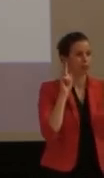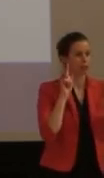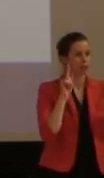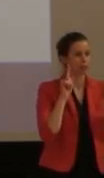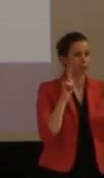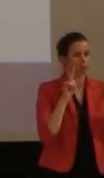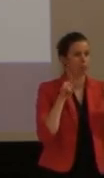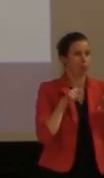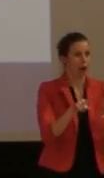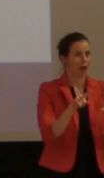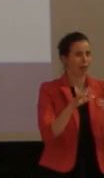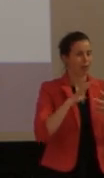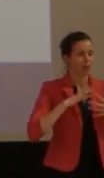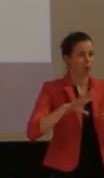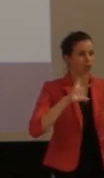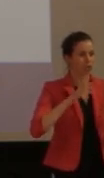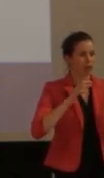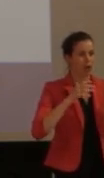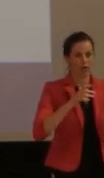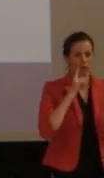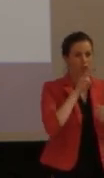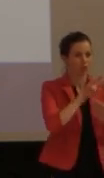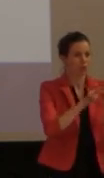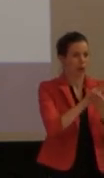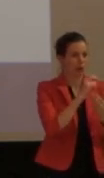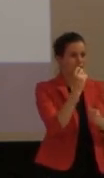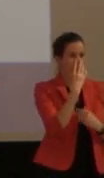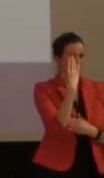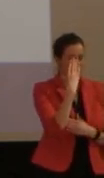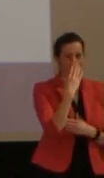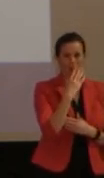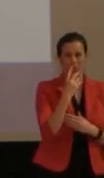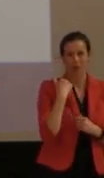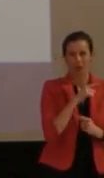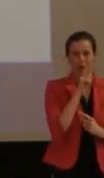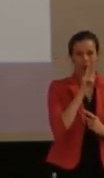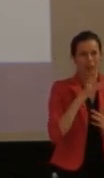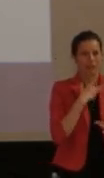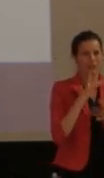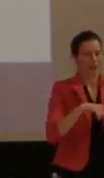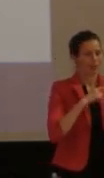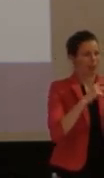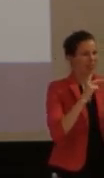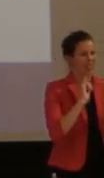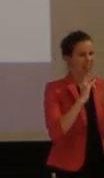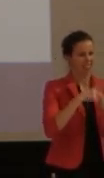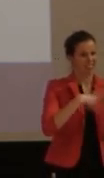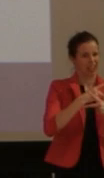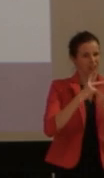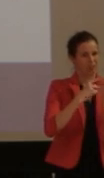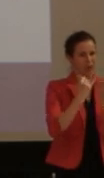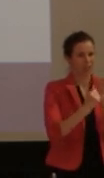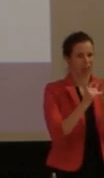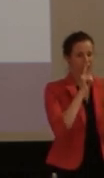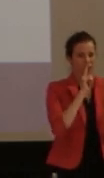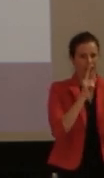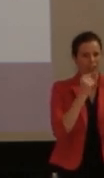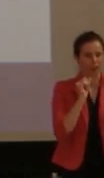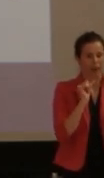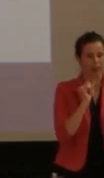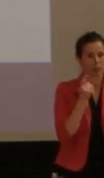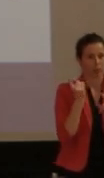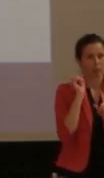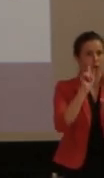know, washing clothes for 2 hours on a Saturday morning. So we're really excited about projects like that to really meet people where they are